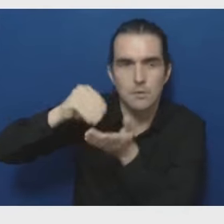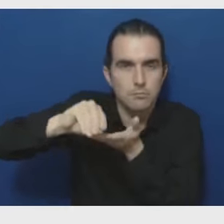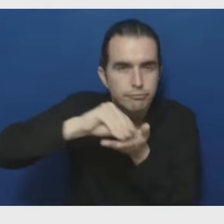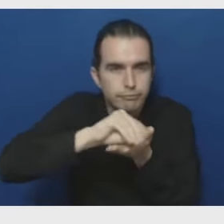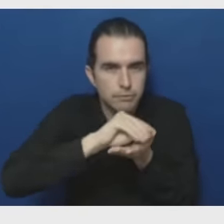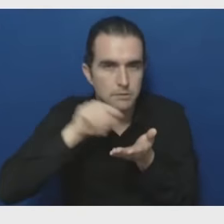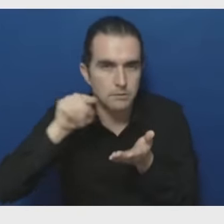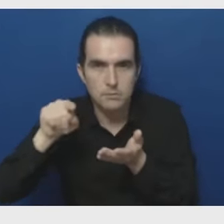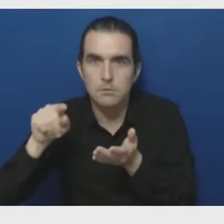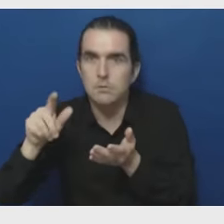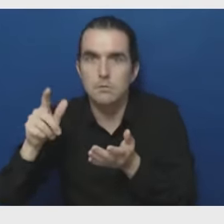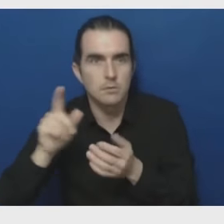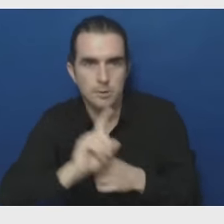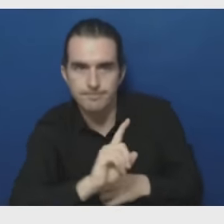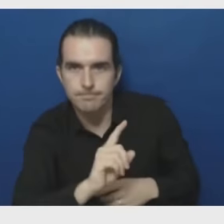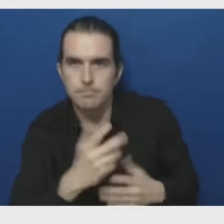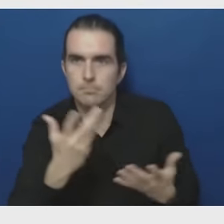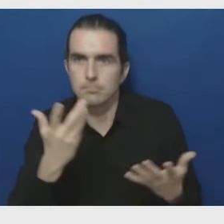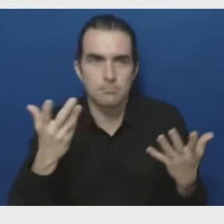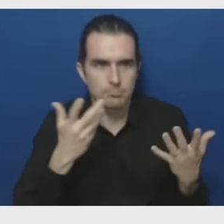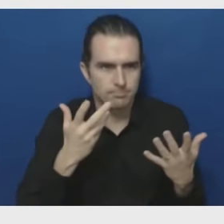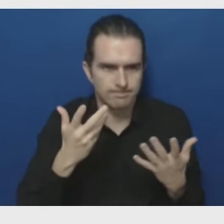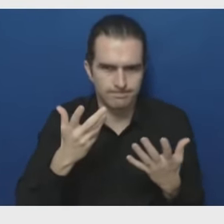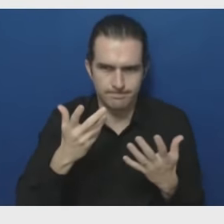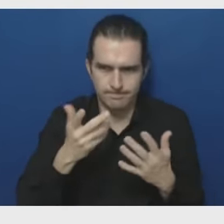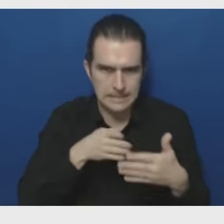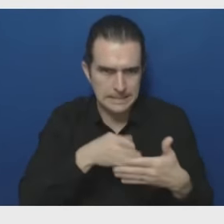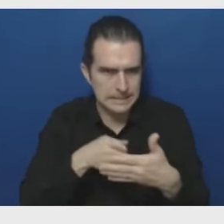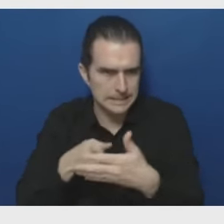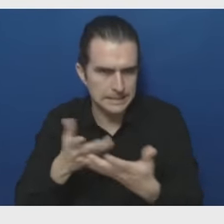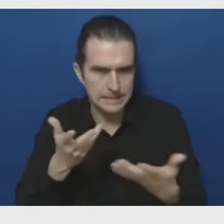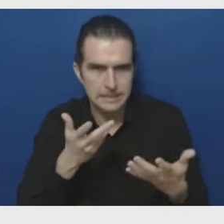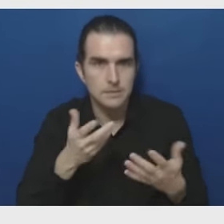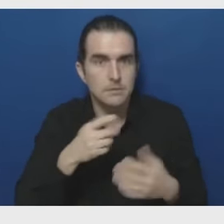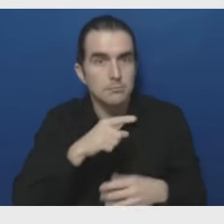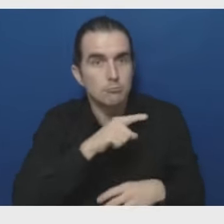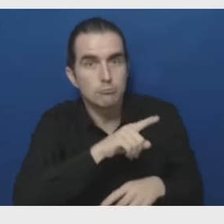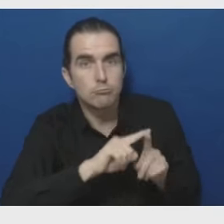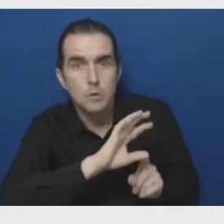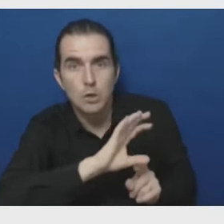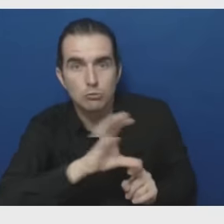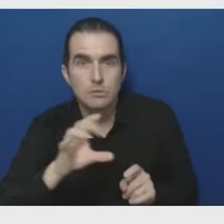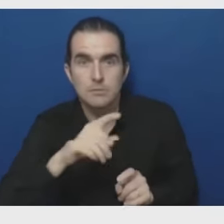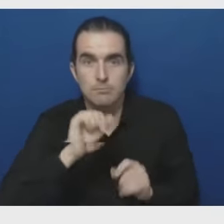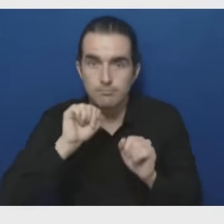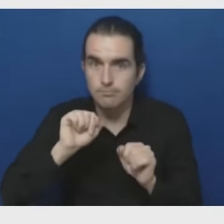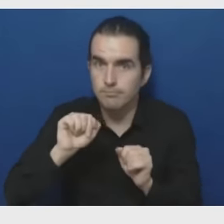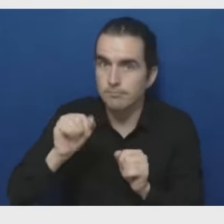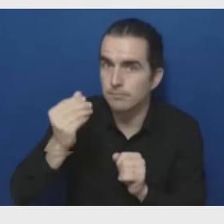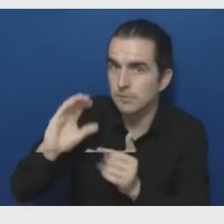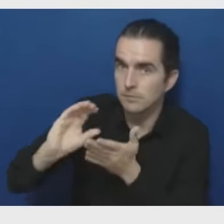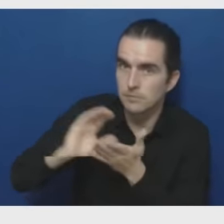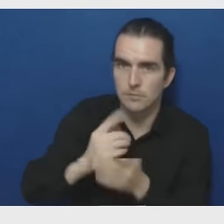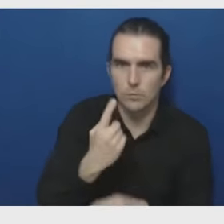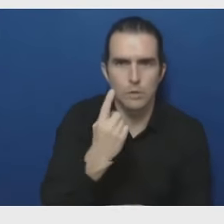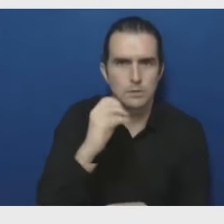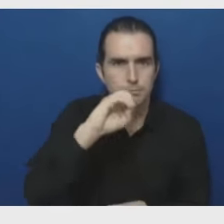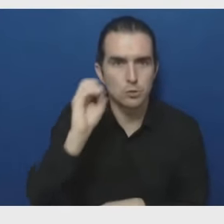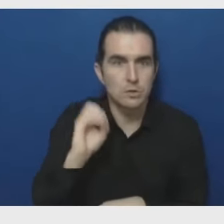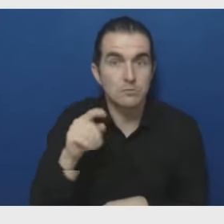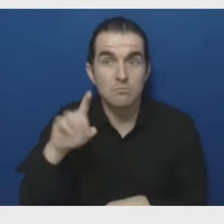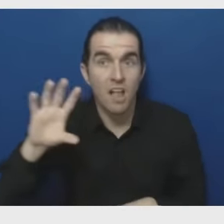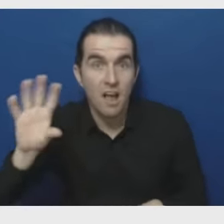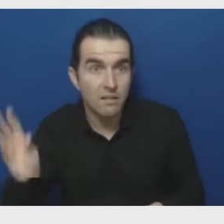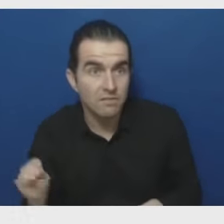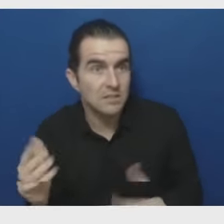financial system itself are huge, and this is something we need to tackle. These are much more structural, and they required a